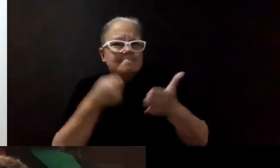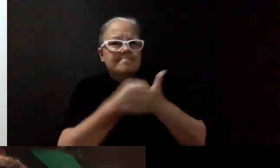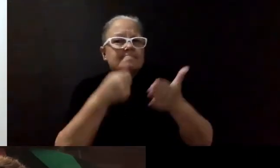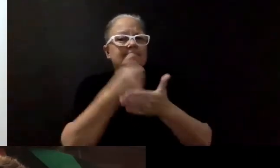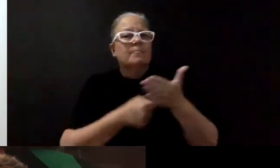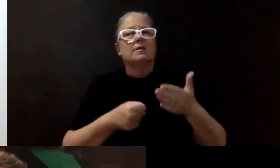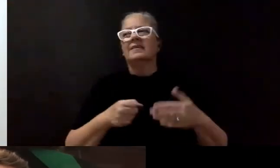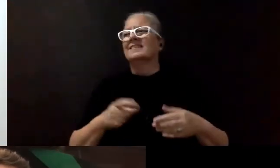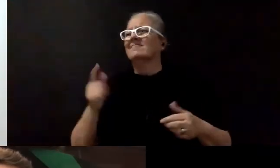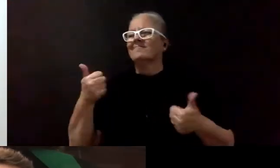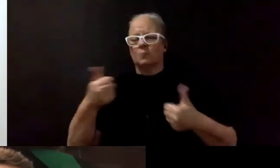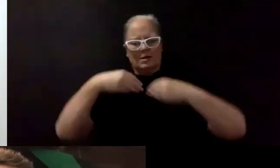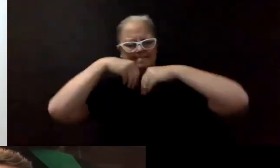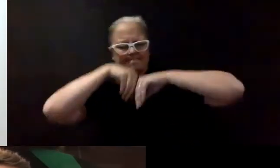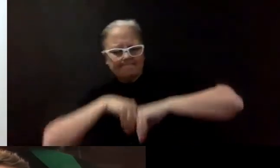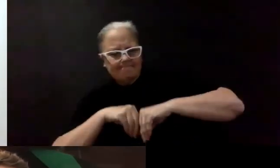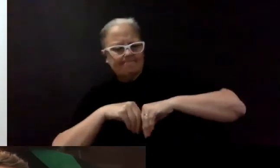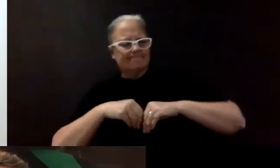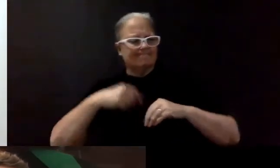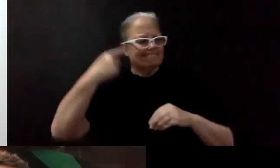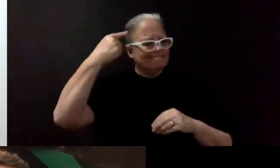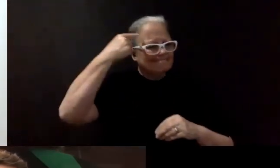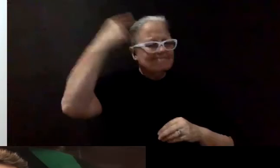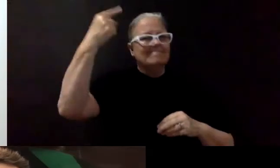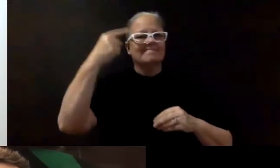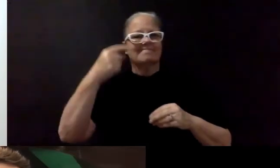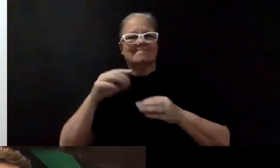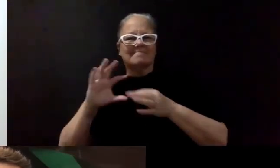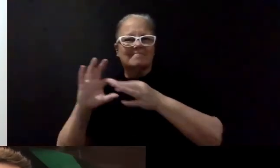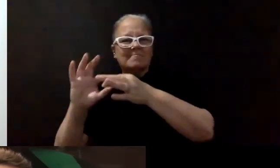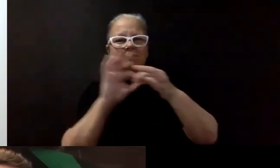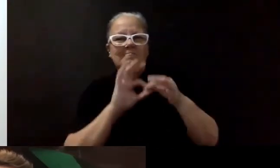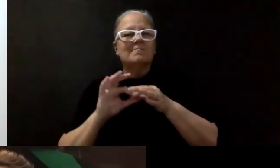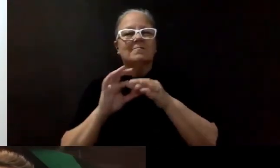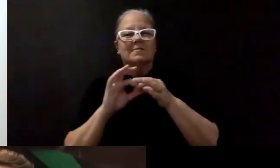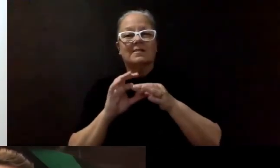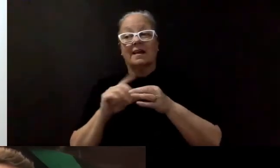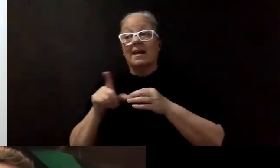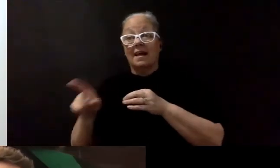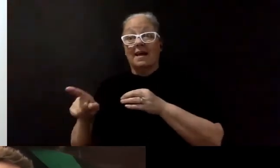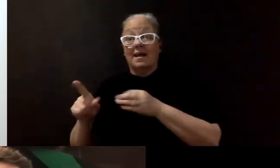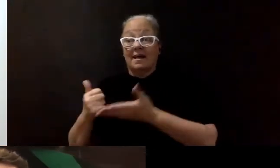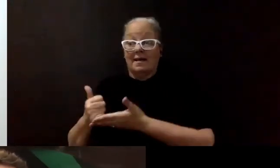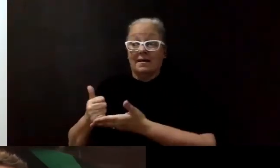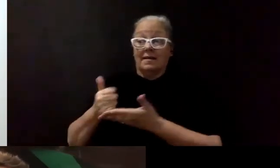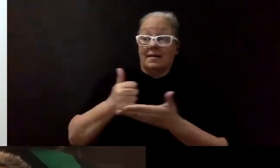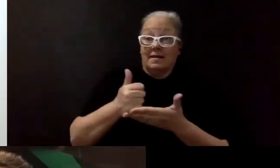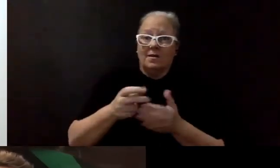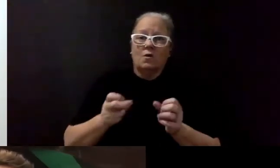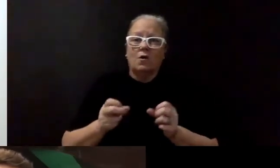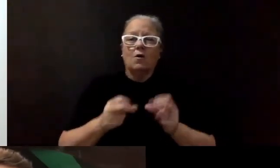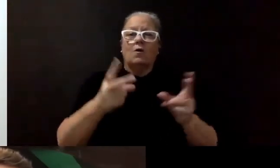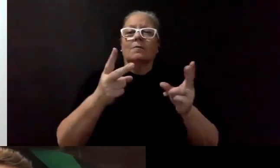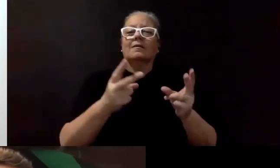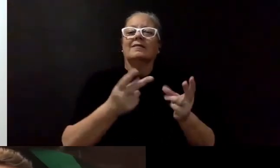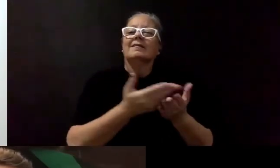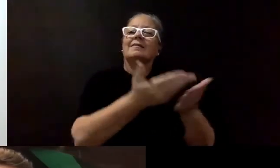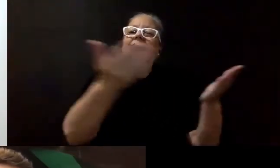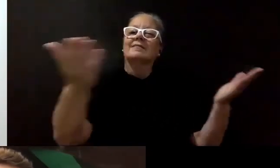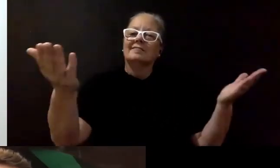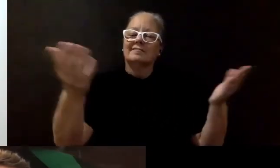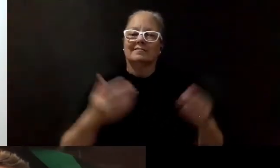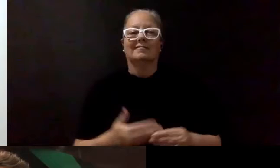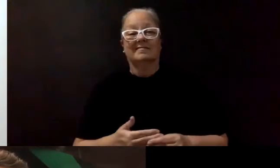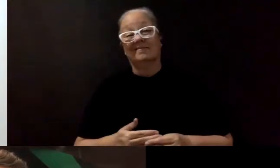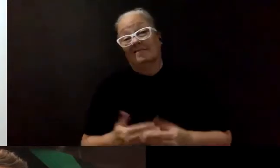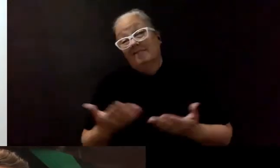and enabling them to create opportunities for others, because they know what's best. That's the